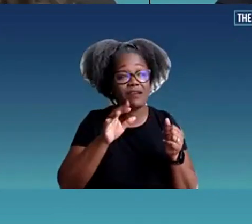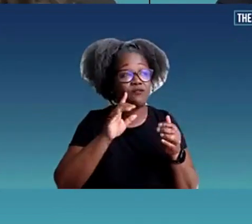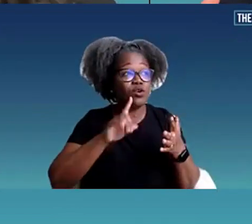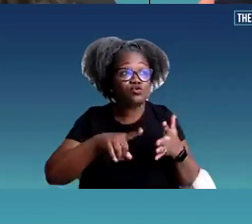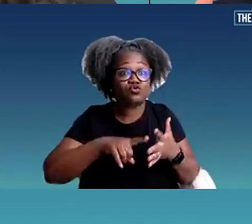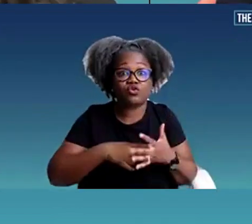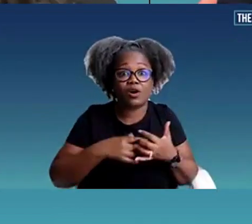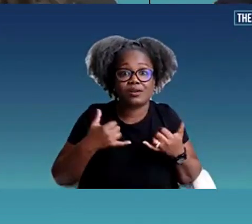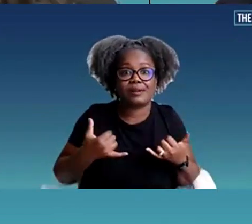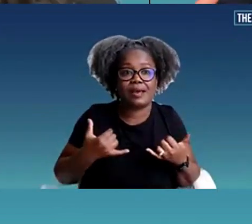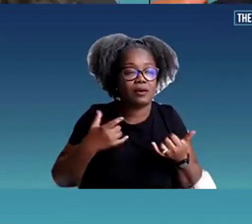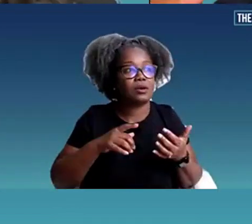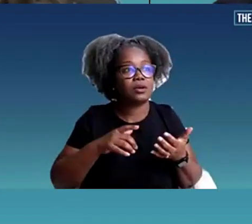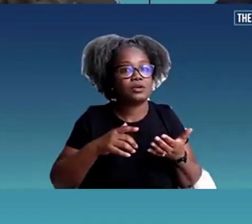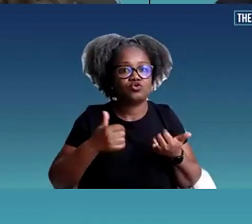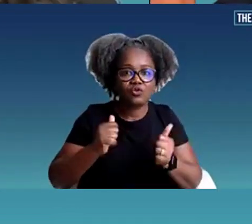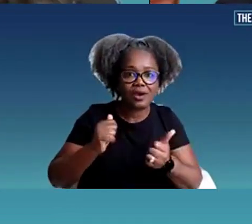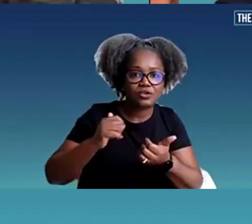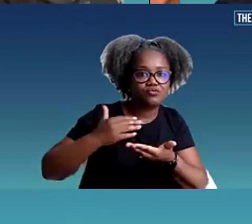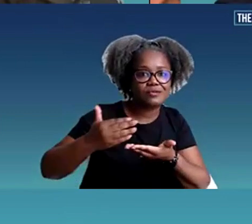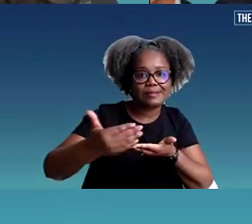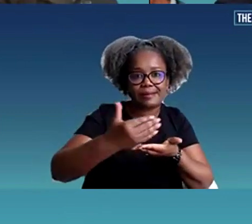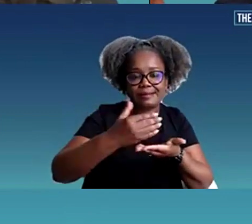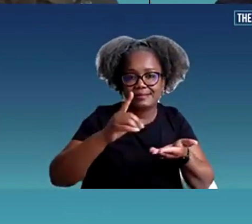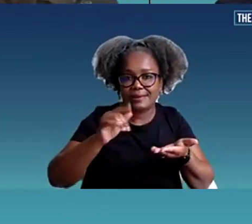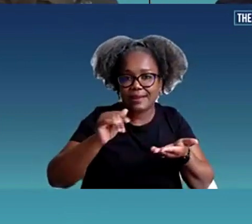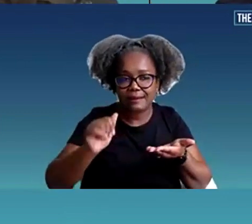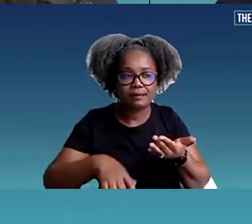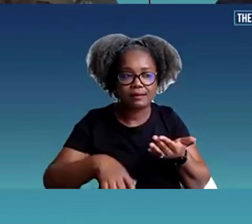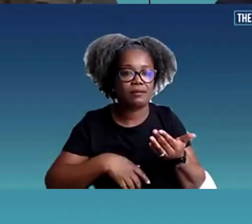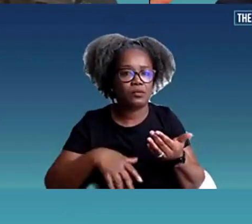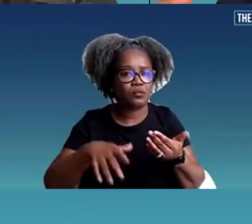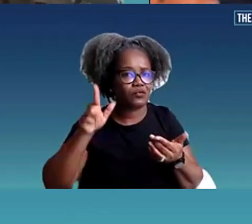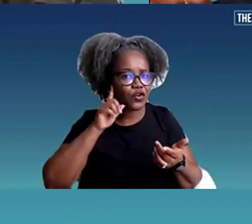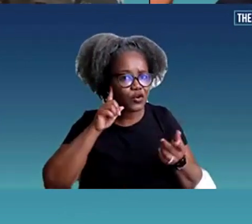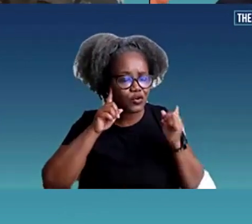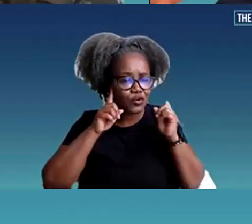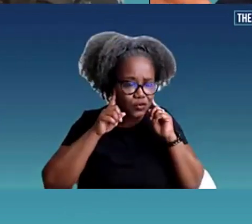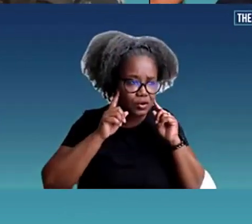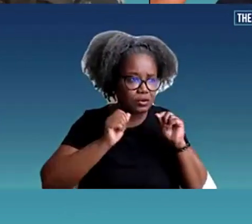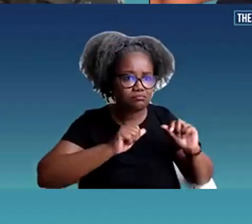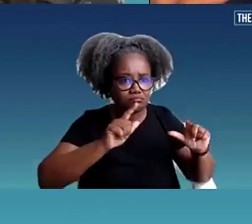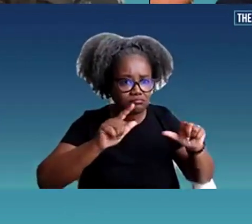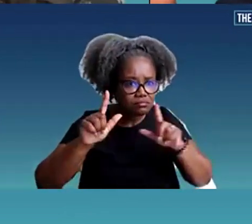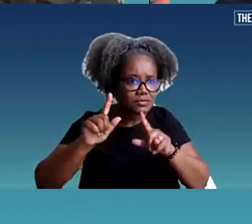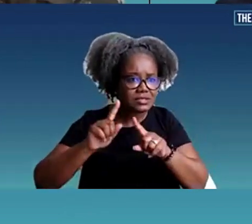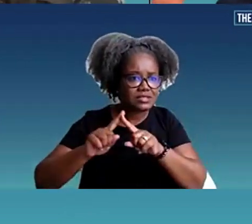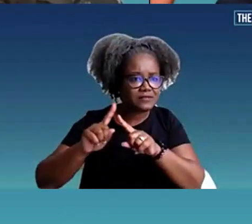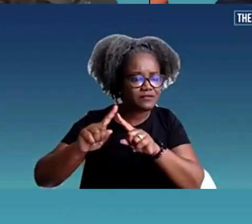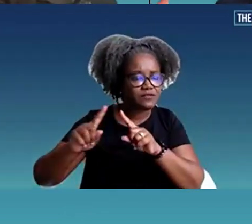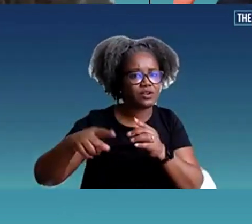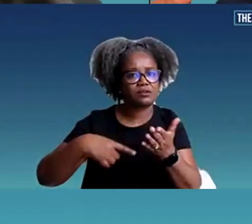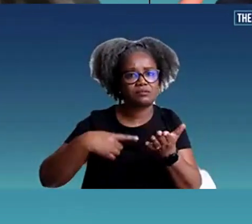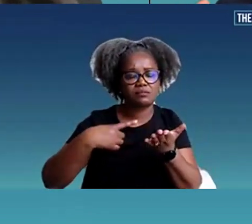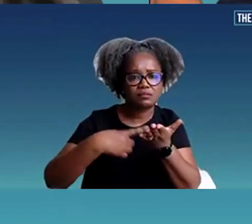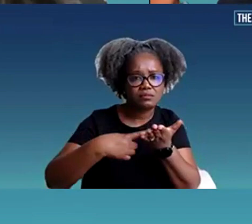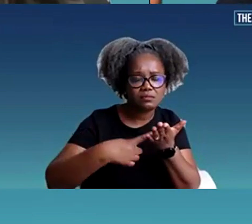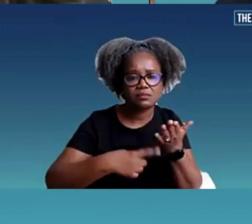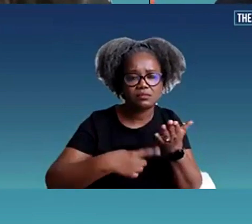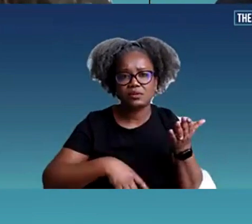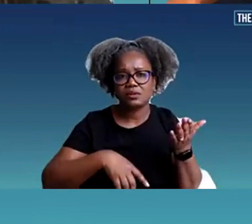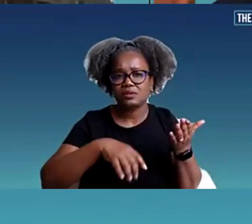data. We heard some great framework around SOGI data, sexual orientation, gender identity,